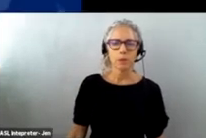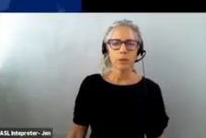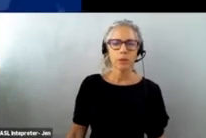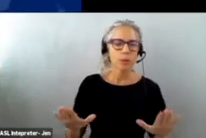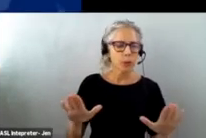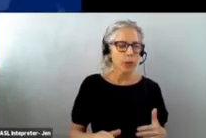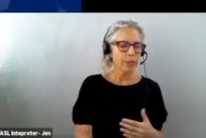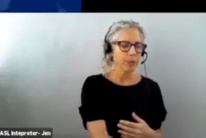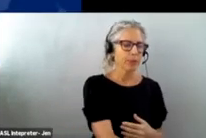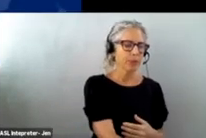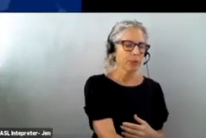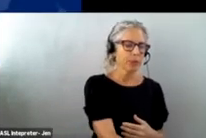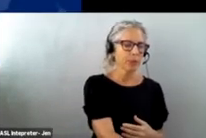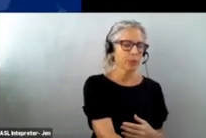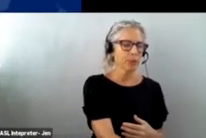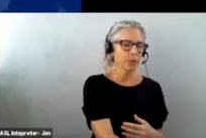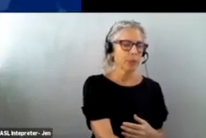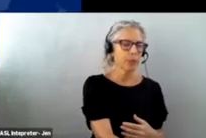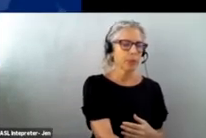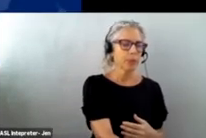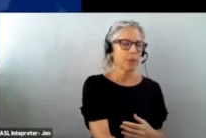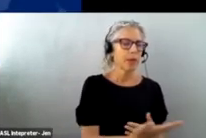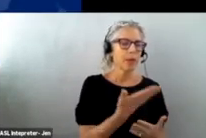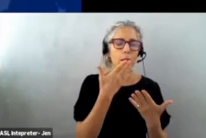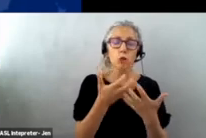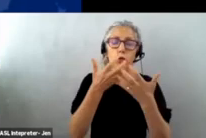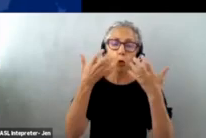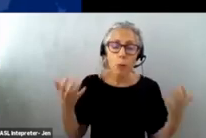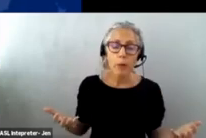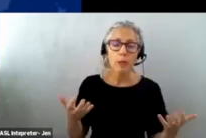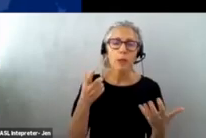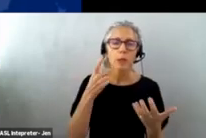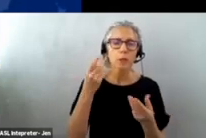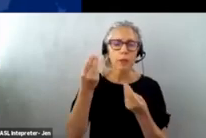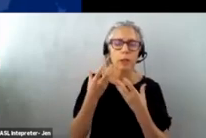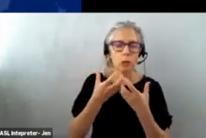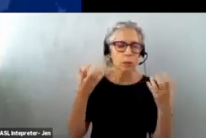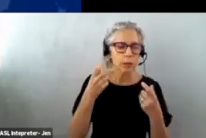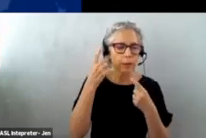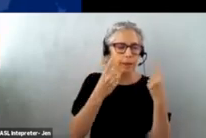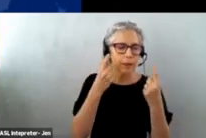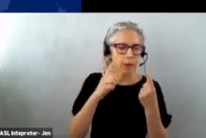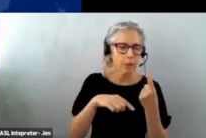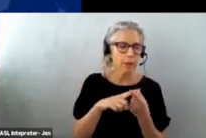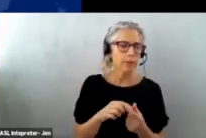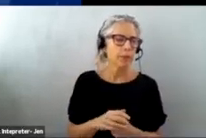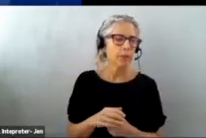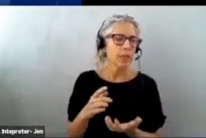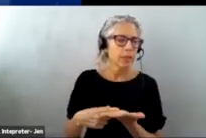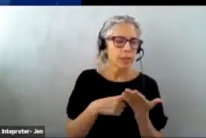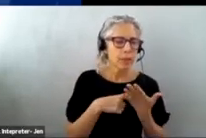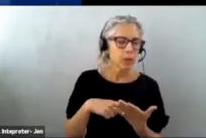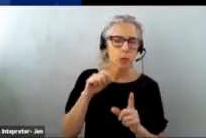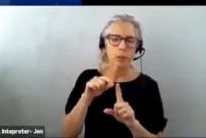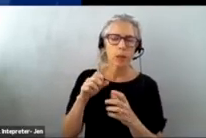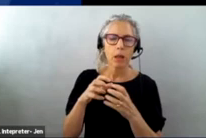Great. Thank you so much to all of our panelists for sharing your insights and giving us so much to think about. The discussions are stimulating a lot of thought,